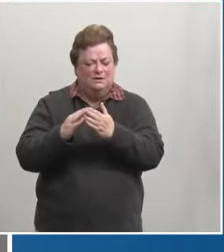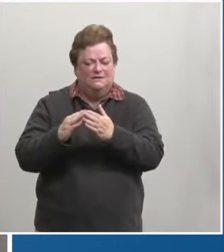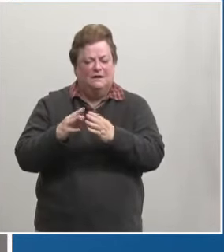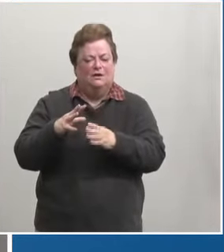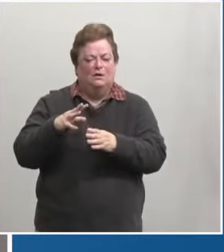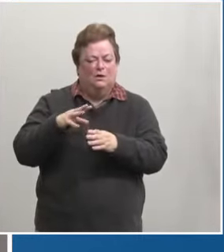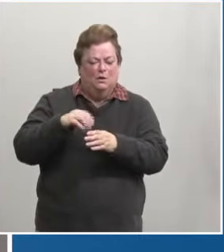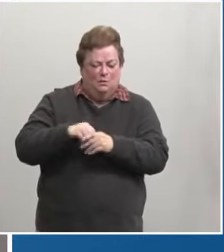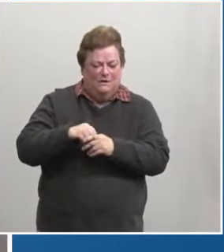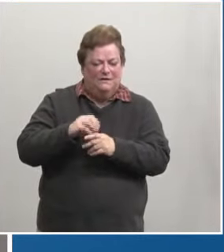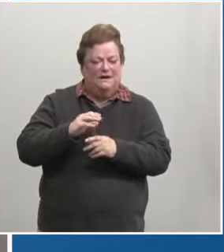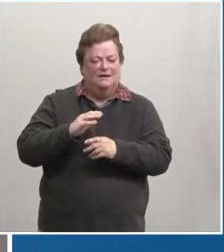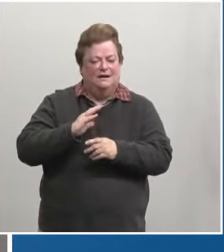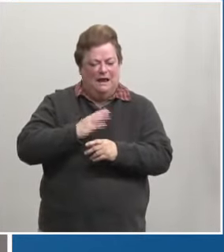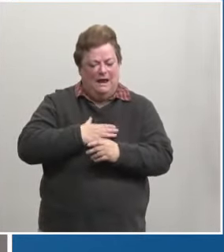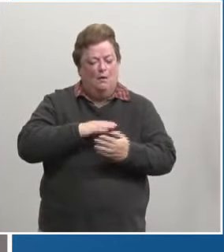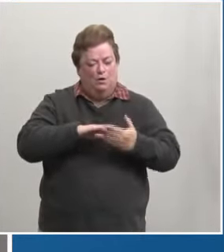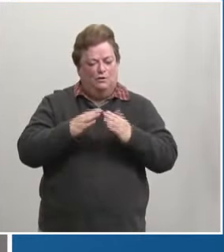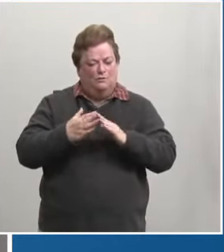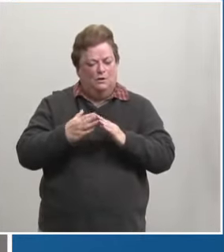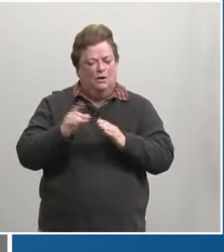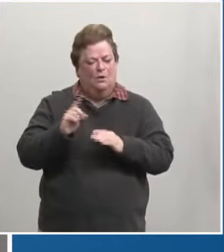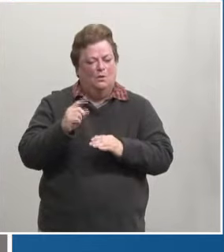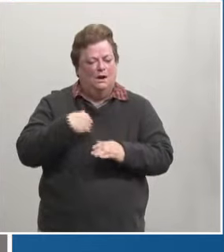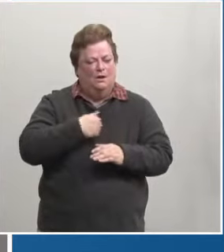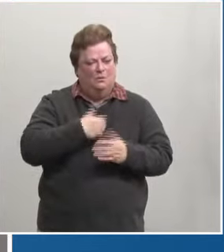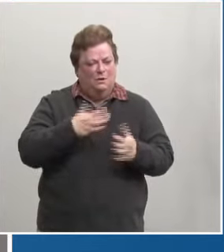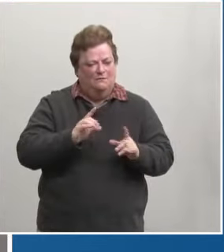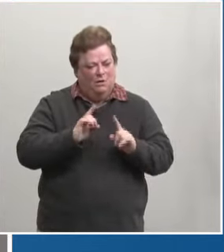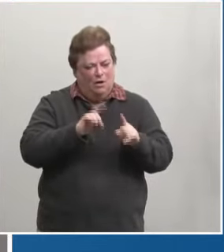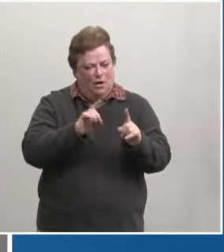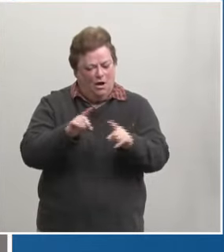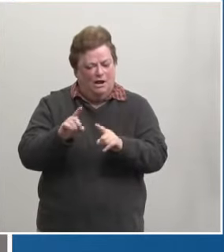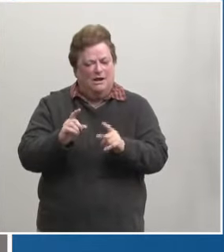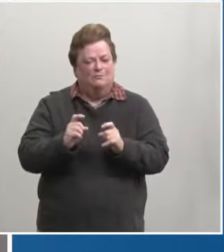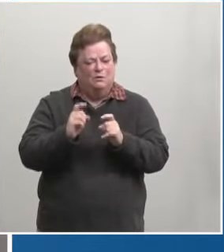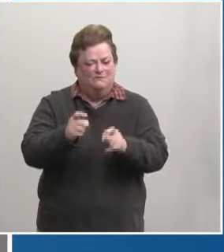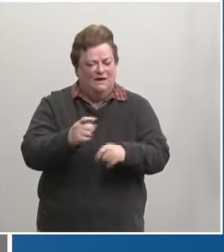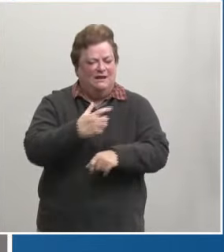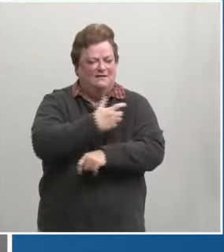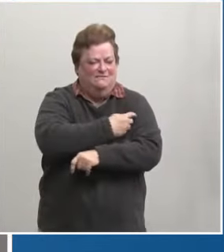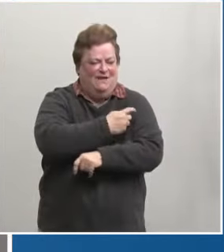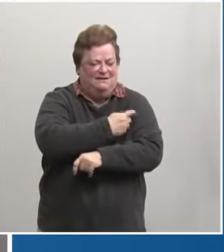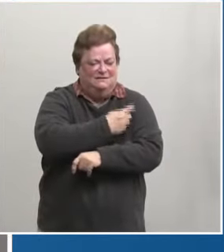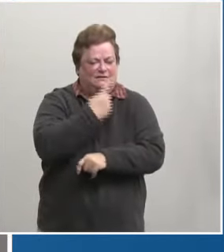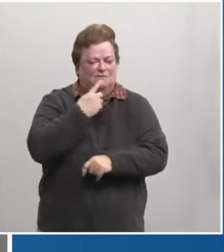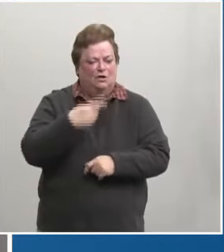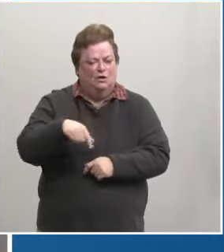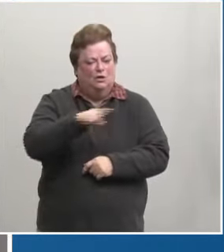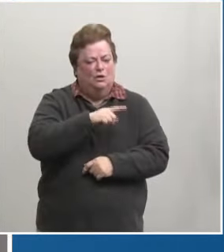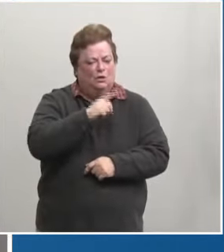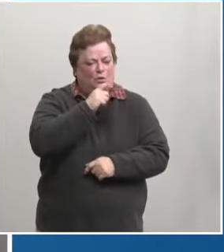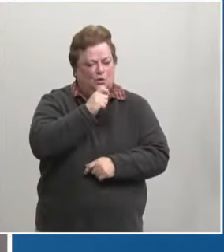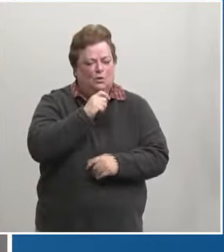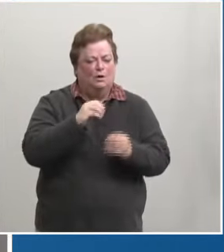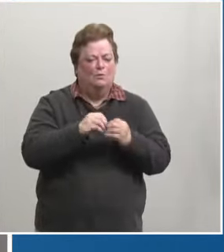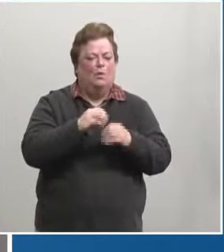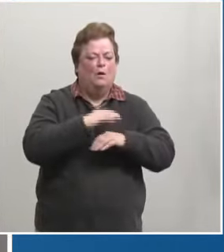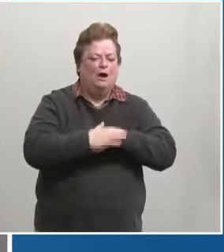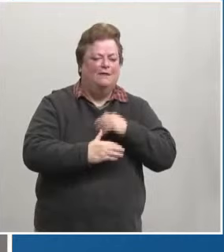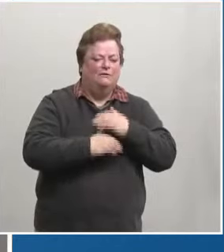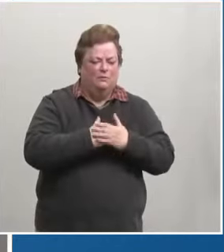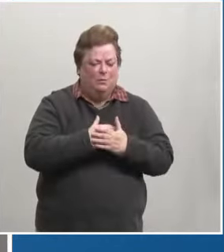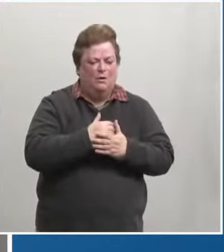our community where we've gone and provided vaccine for those who are more comfortable